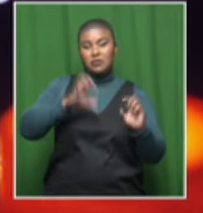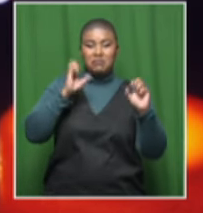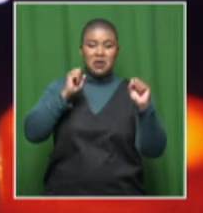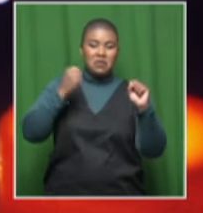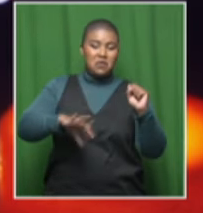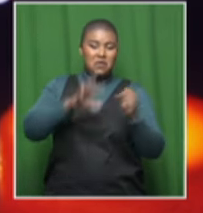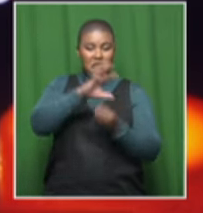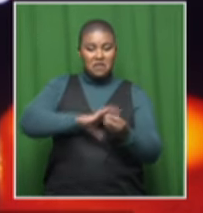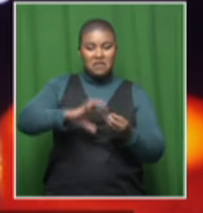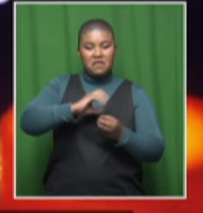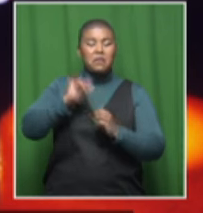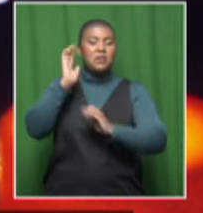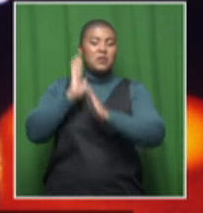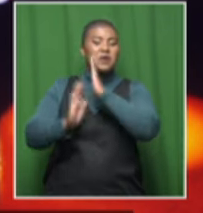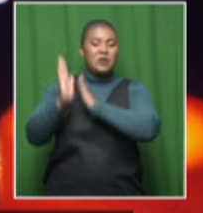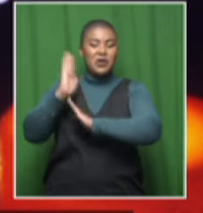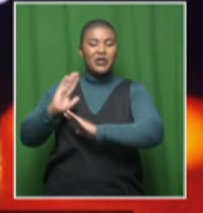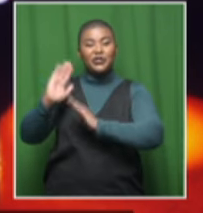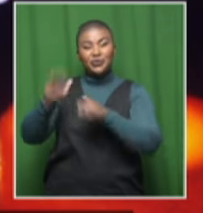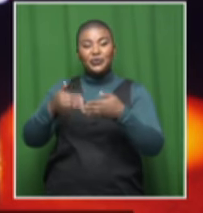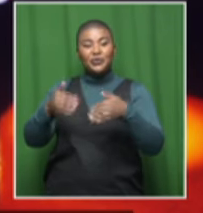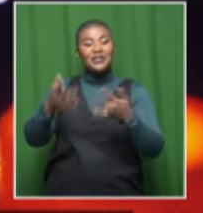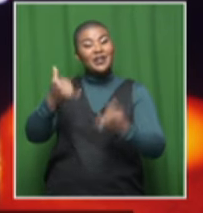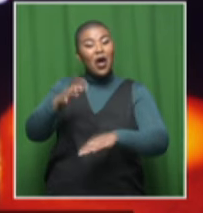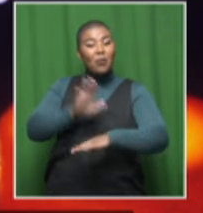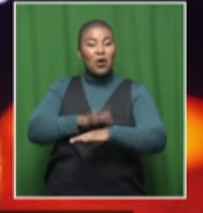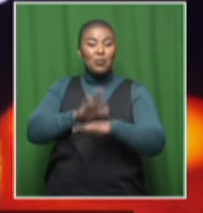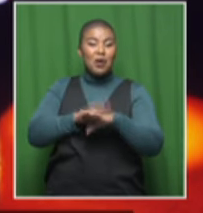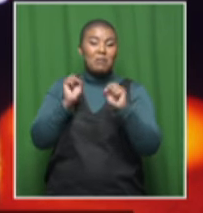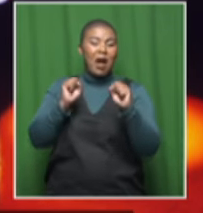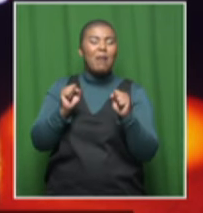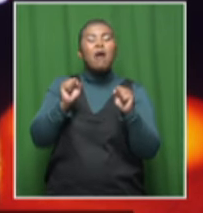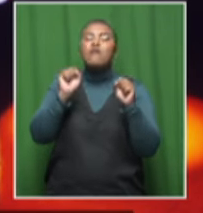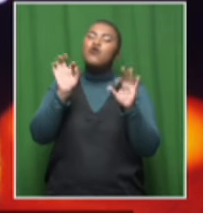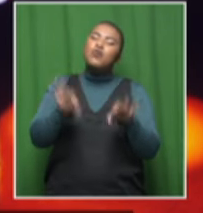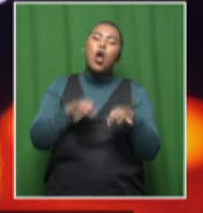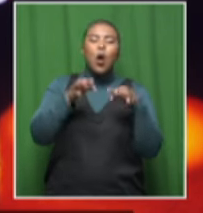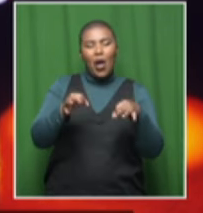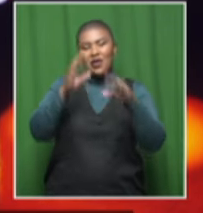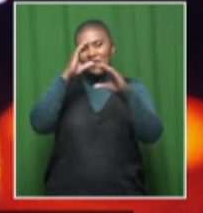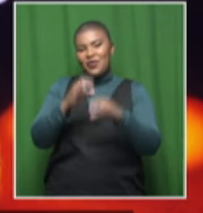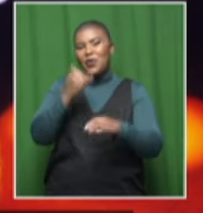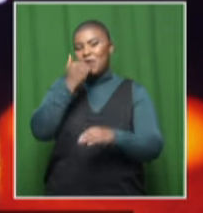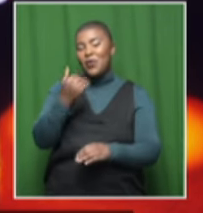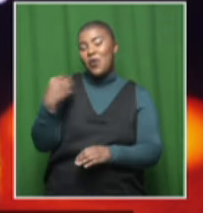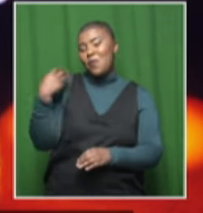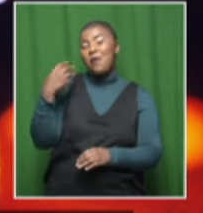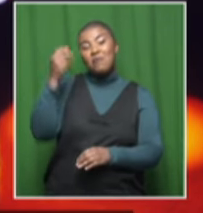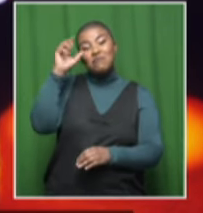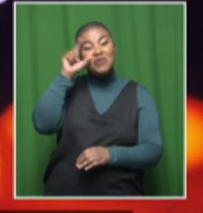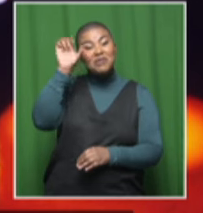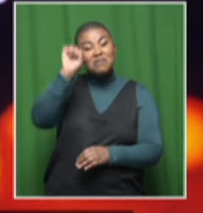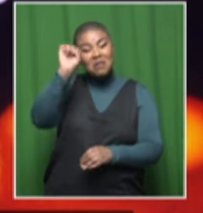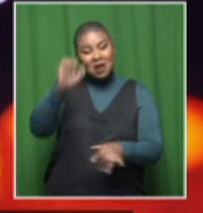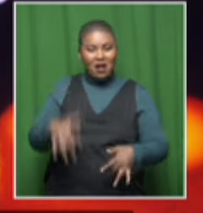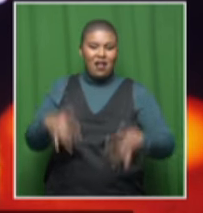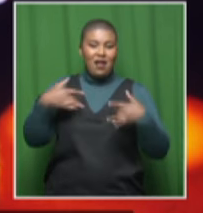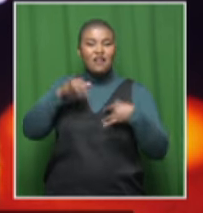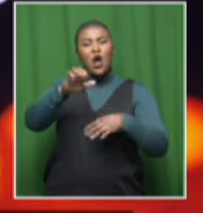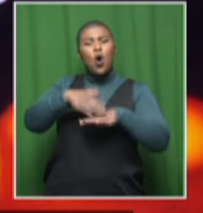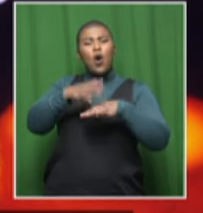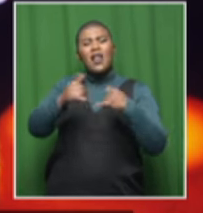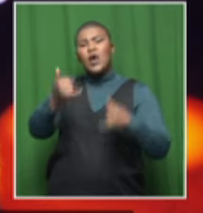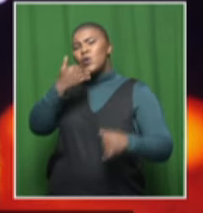of his family's musical legacy. Now, to find out more about the musical part of Prince Mangosuthu Buthelezi's life, we're joined